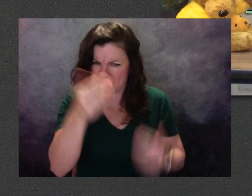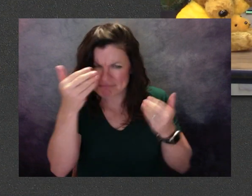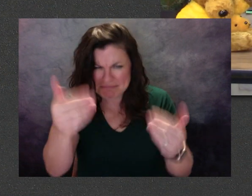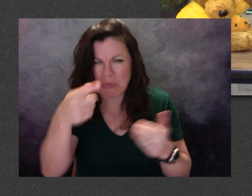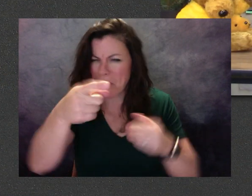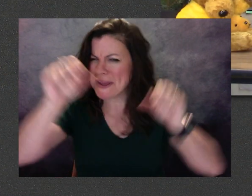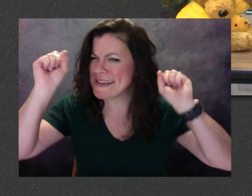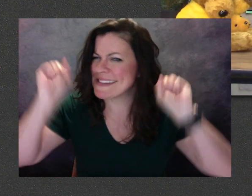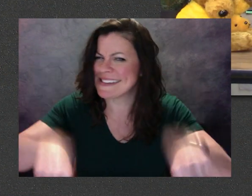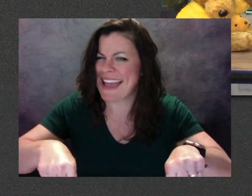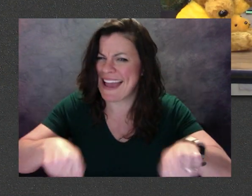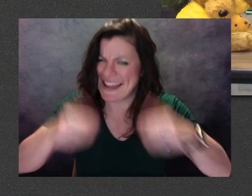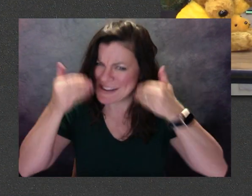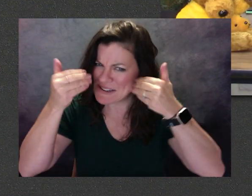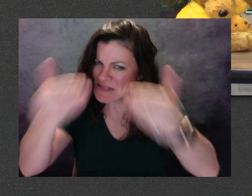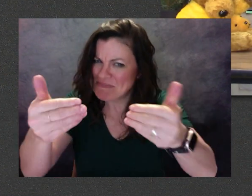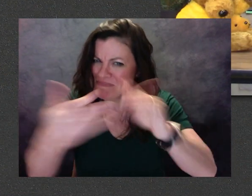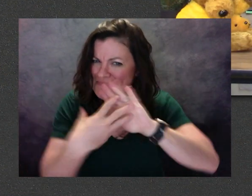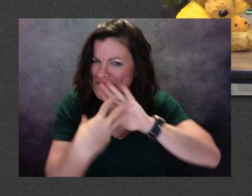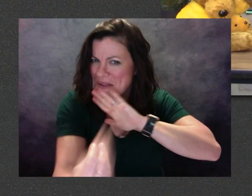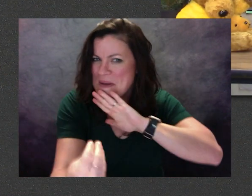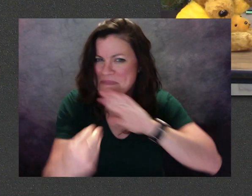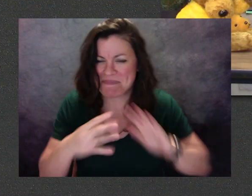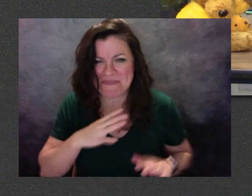cut right down the middle again,